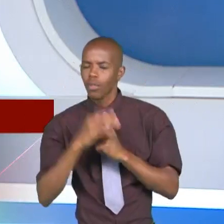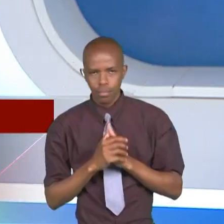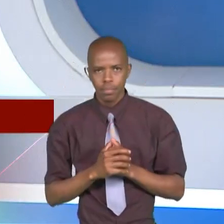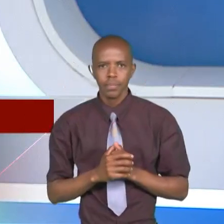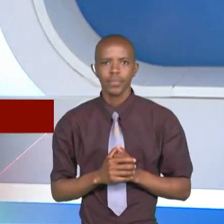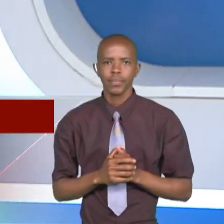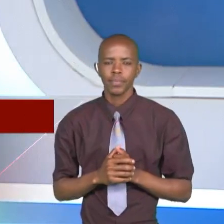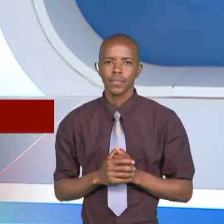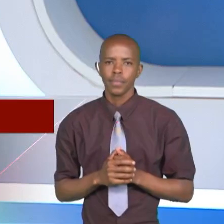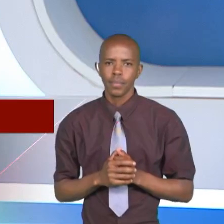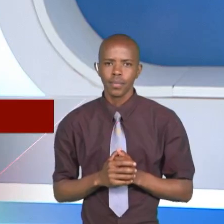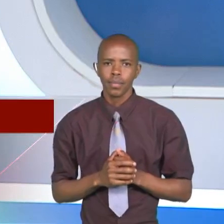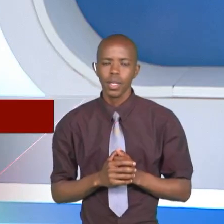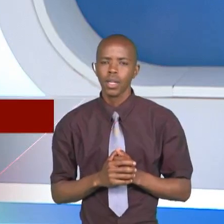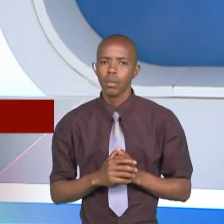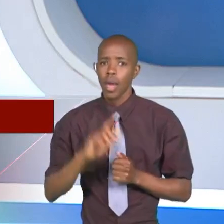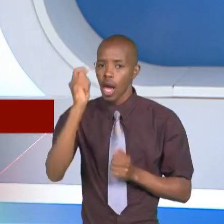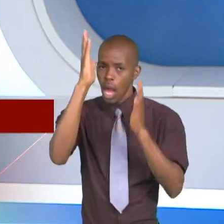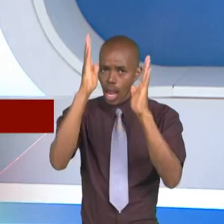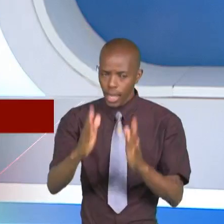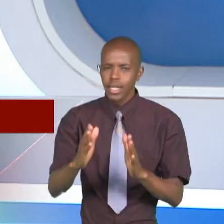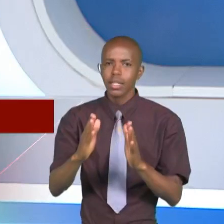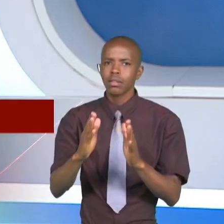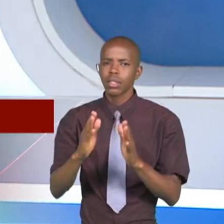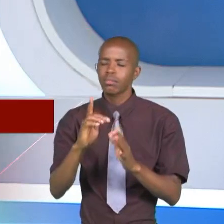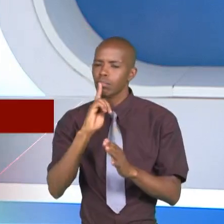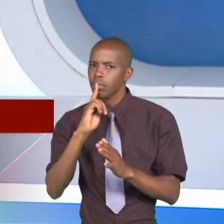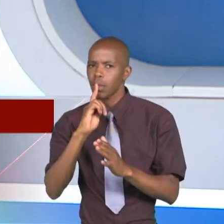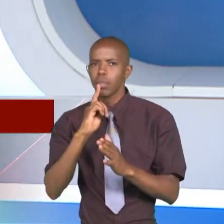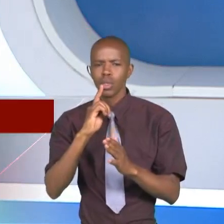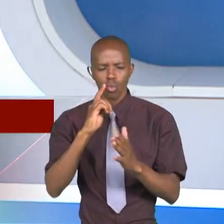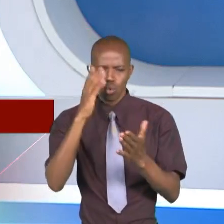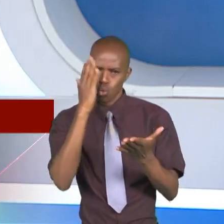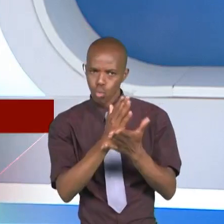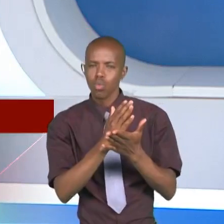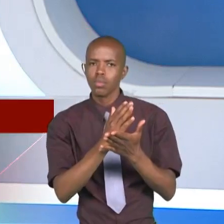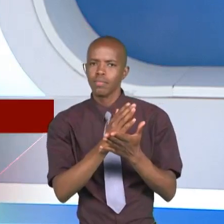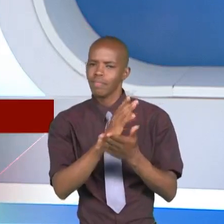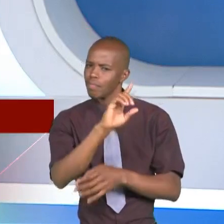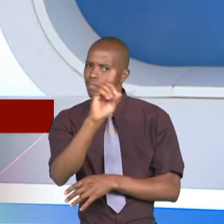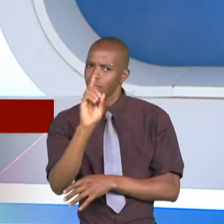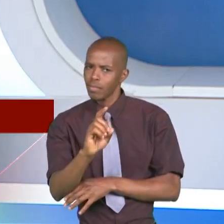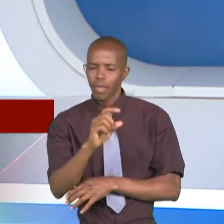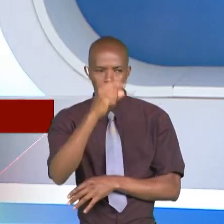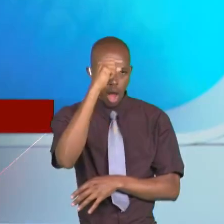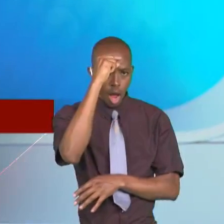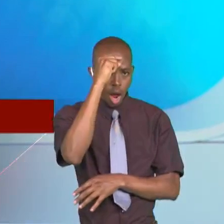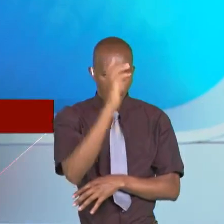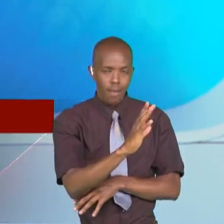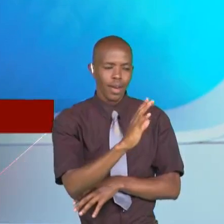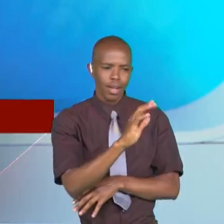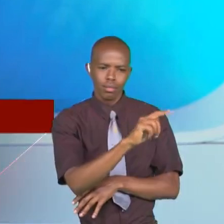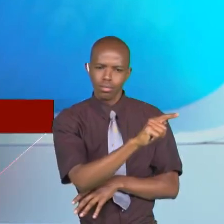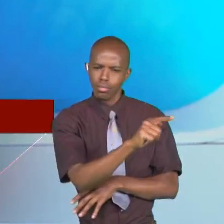these Kenyans, if what they're saying is anything to go by, Ruth? You know, governors across the